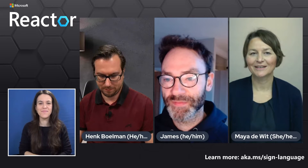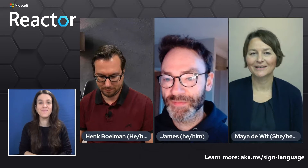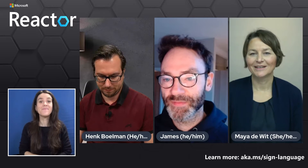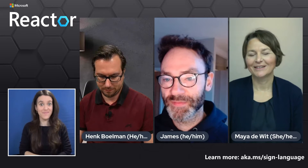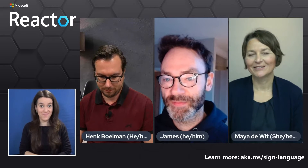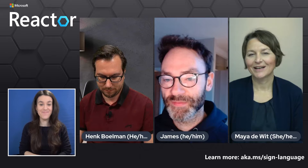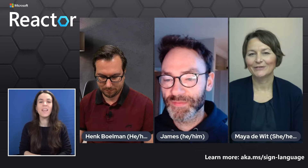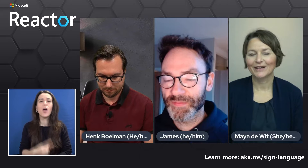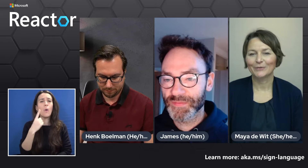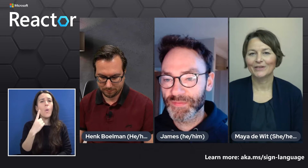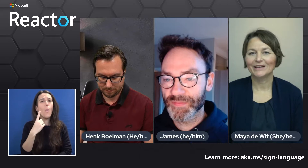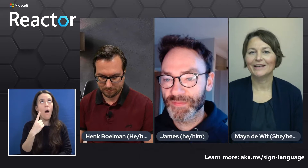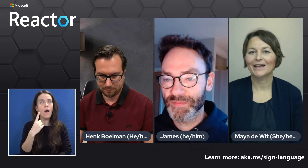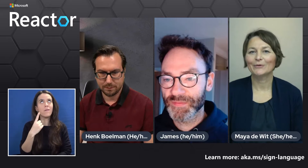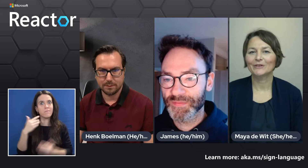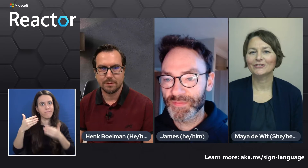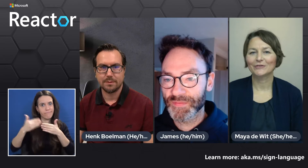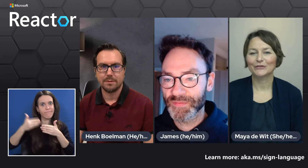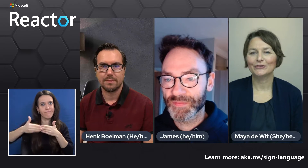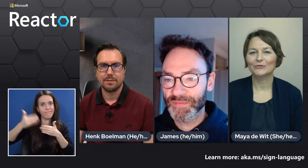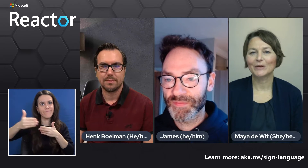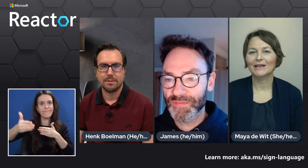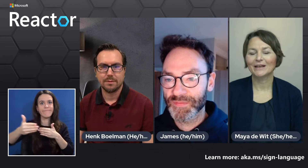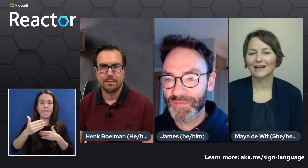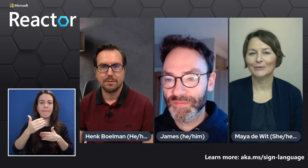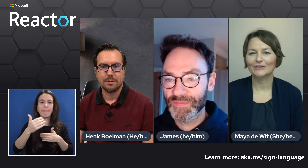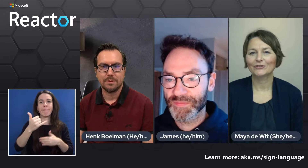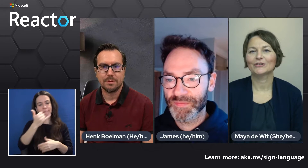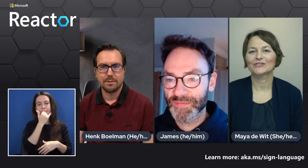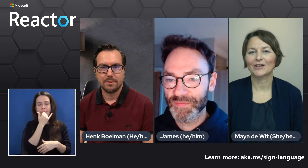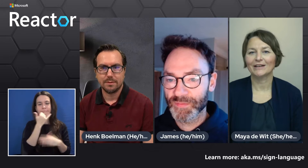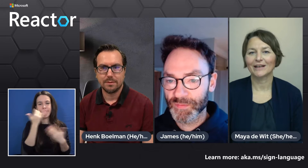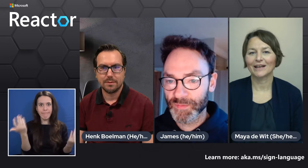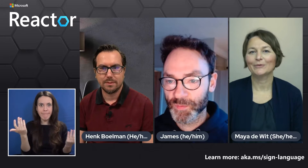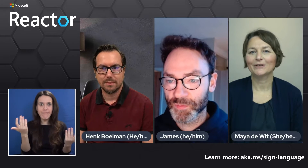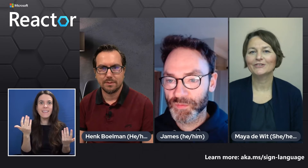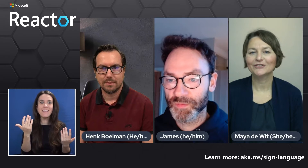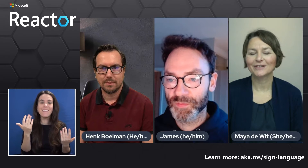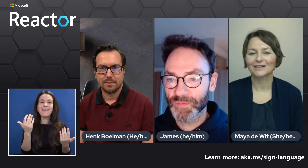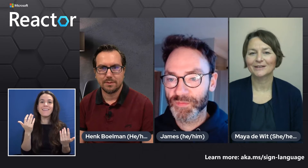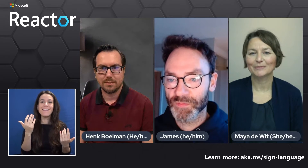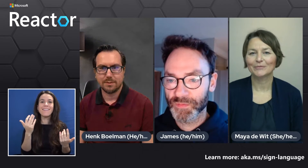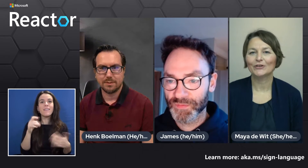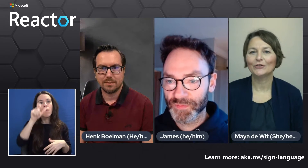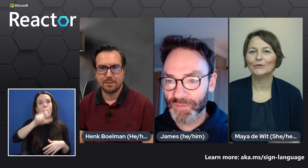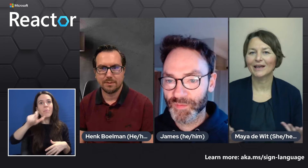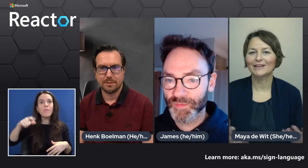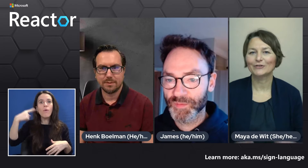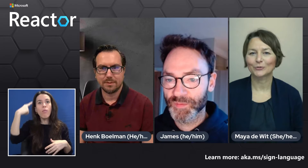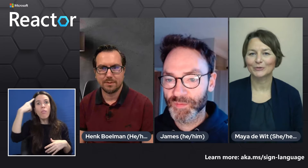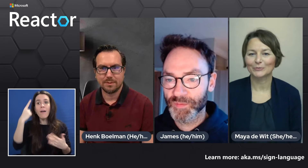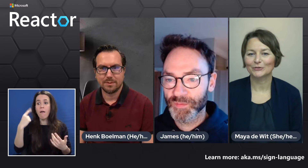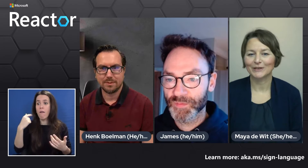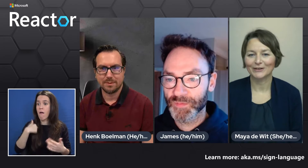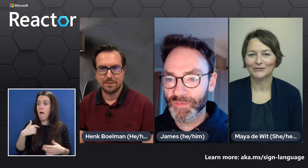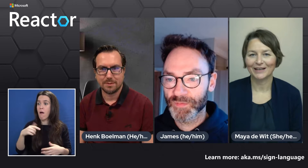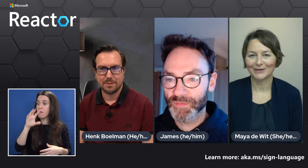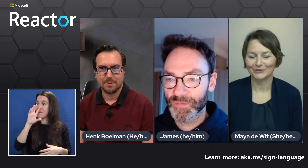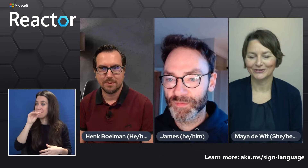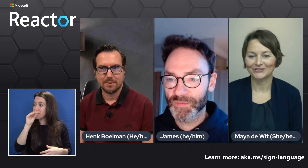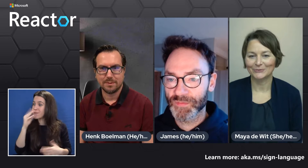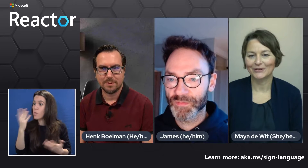that it's kind of like with any language. If you speak a language or you sign language, you can interpret between